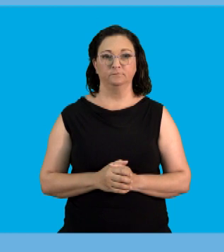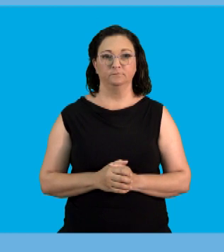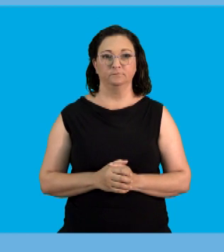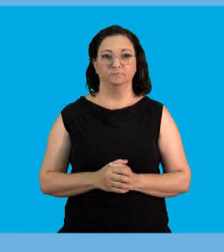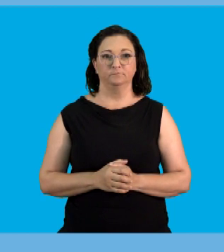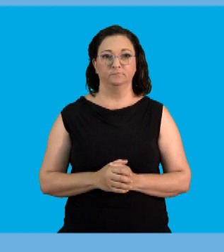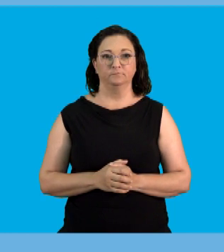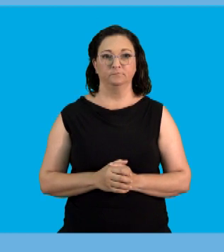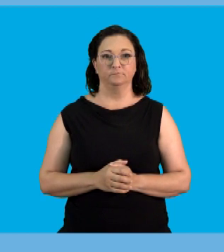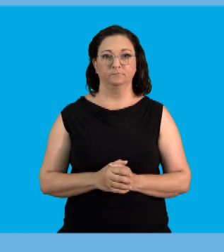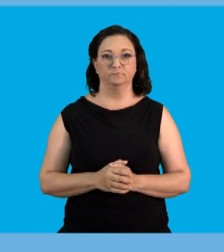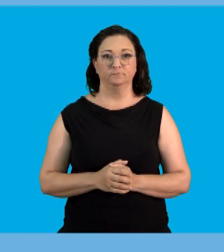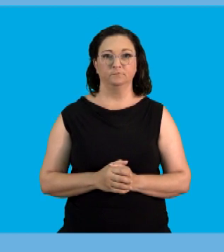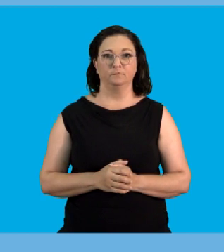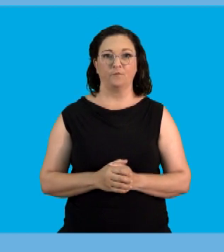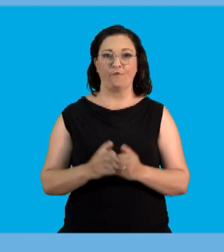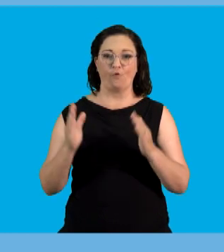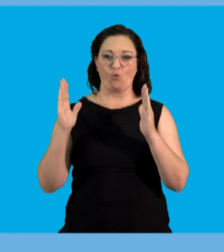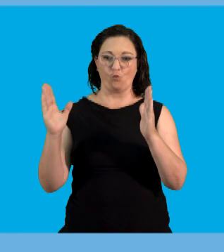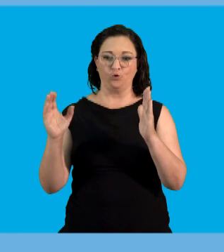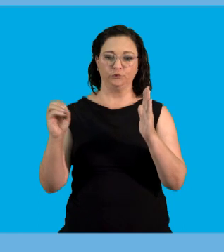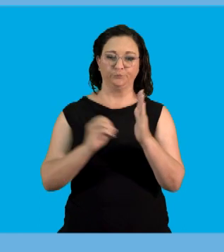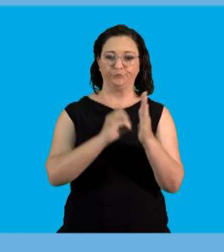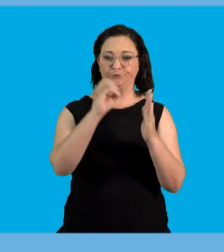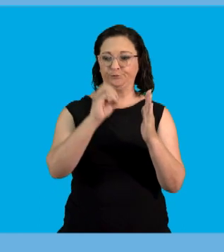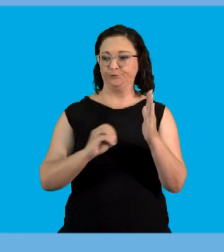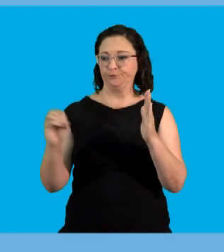Between the walls